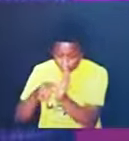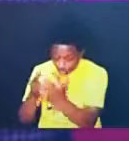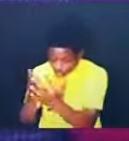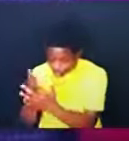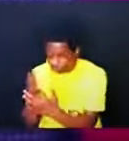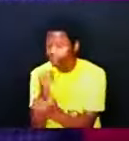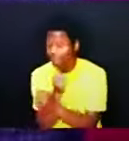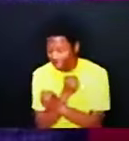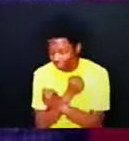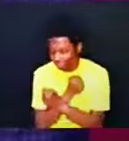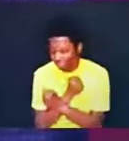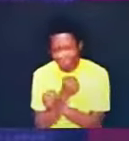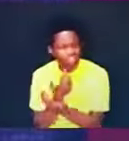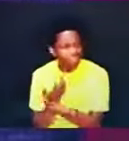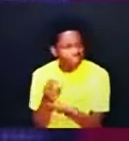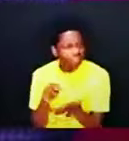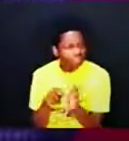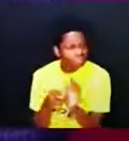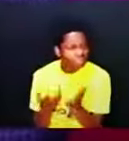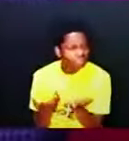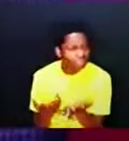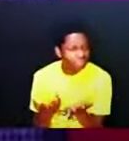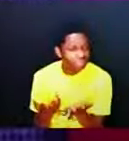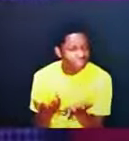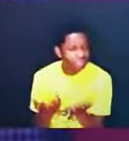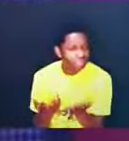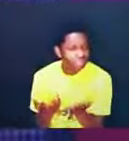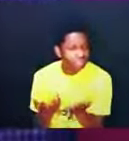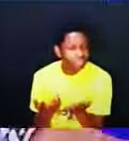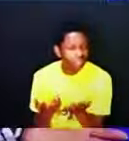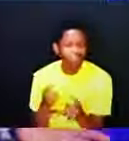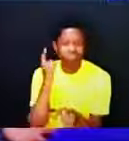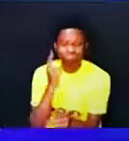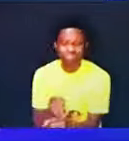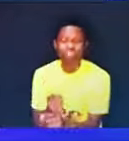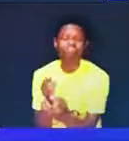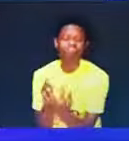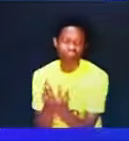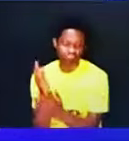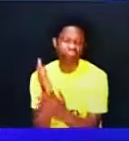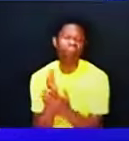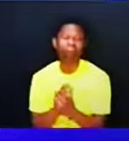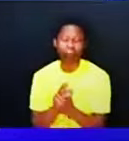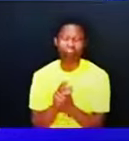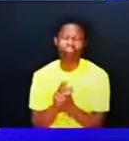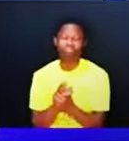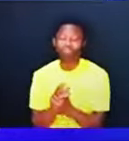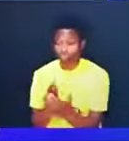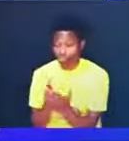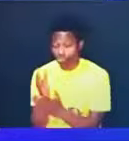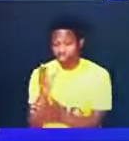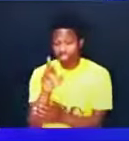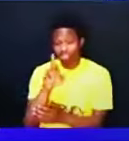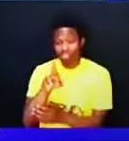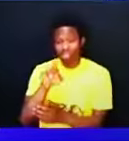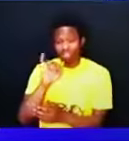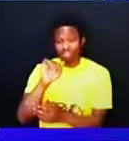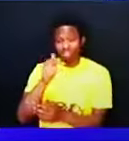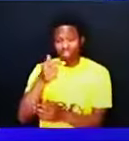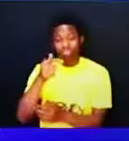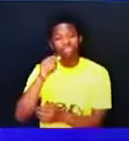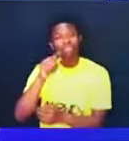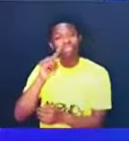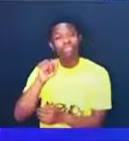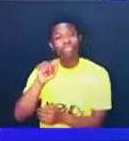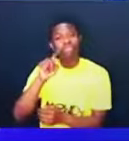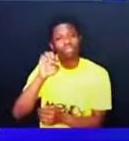expressing itself through love, then what that means is righteousness. Once your faith expresses itself through love,